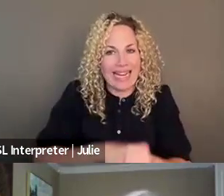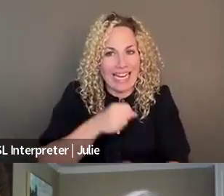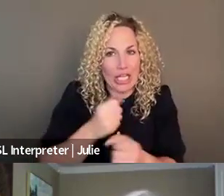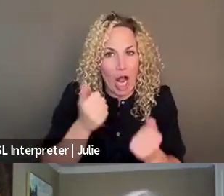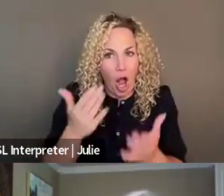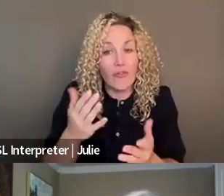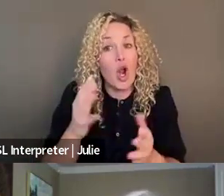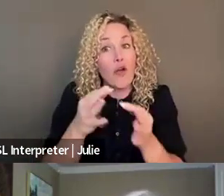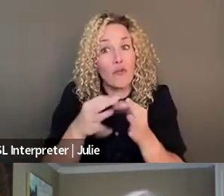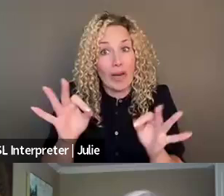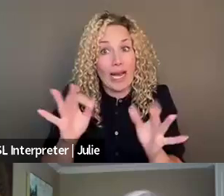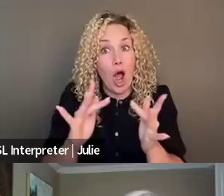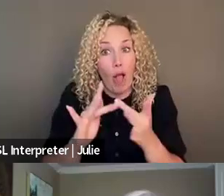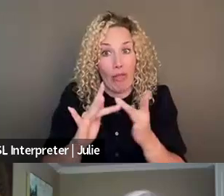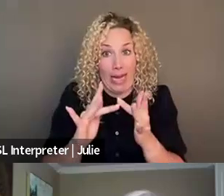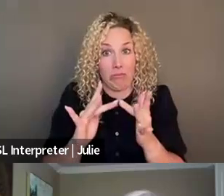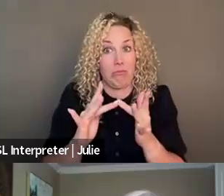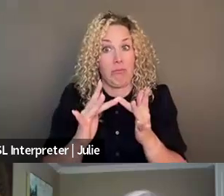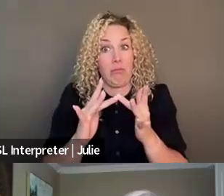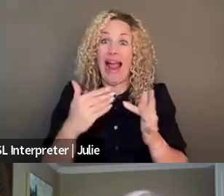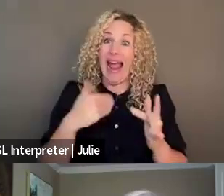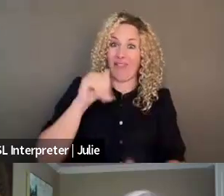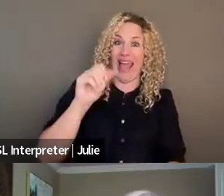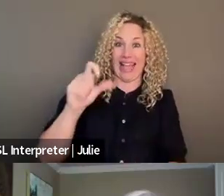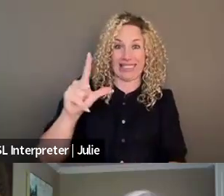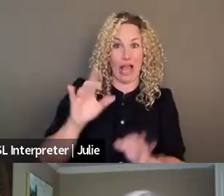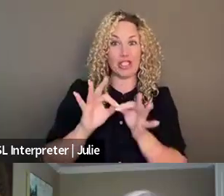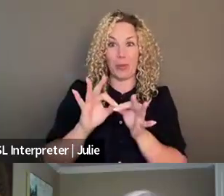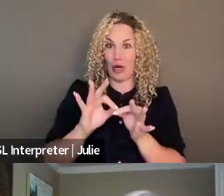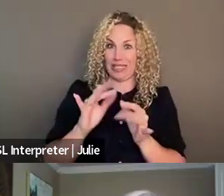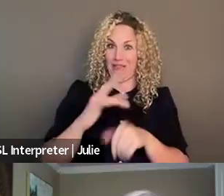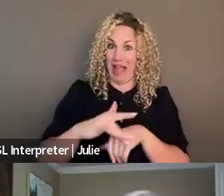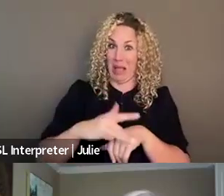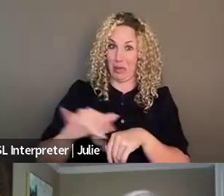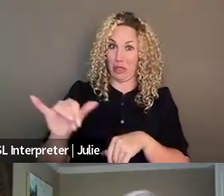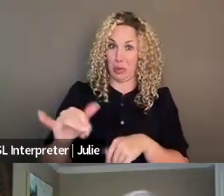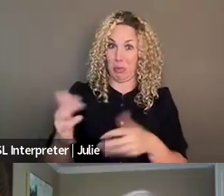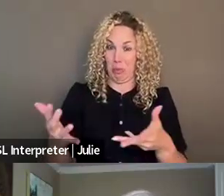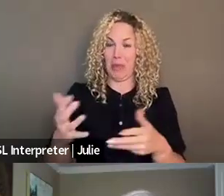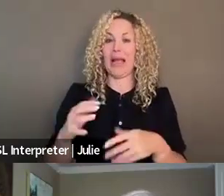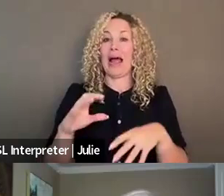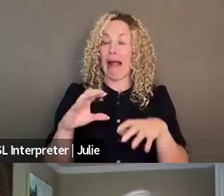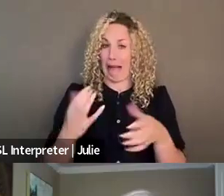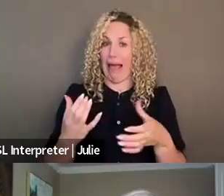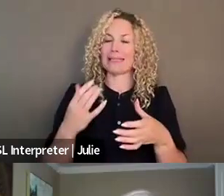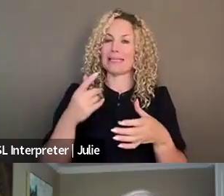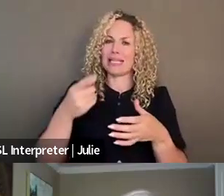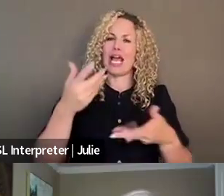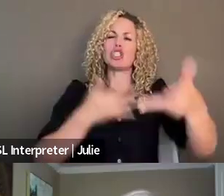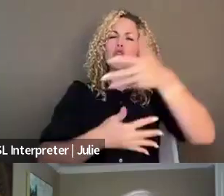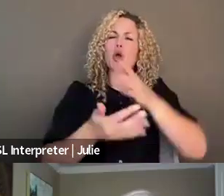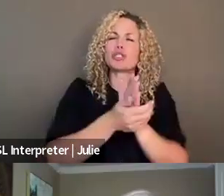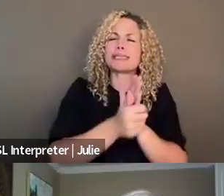it's online. They have ASL interpreting available. The classes are social